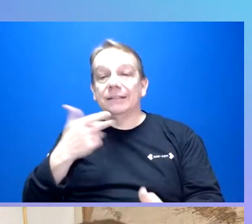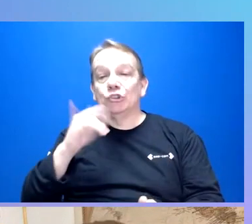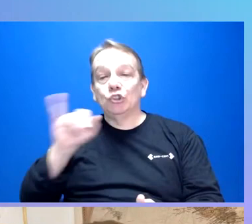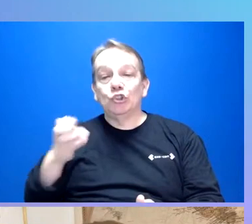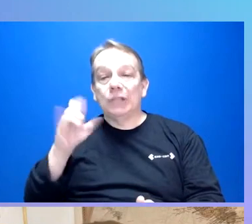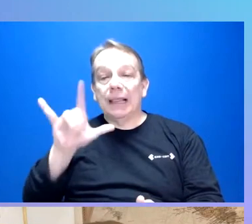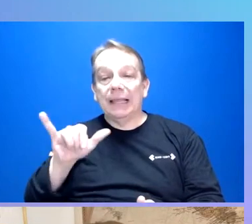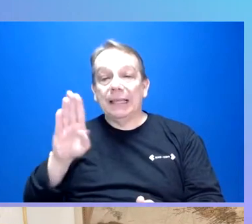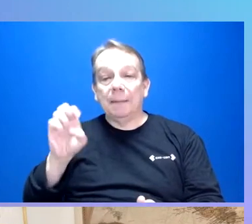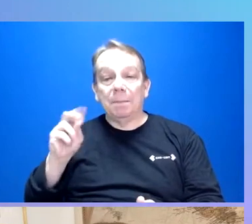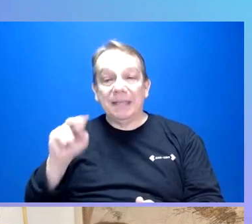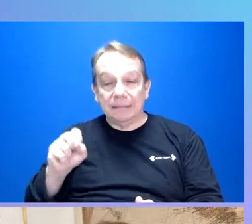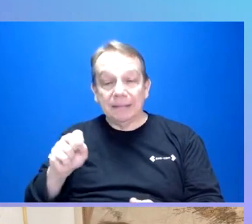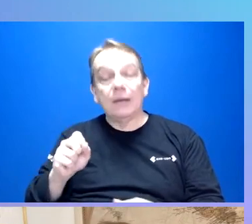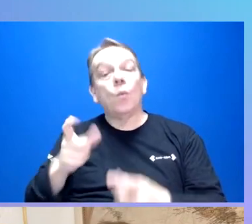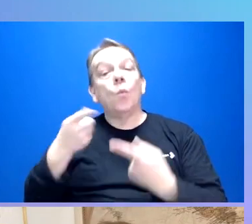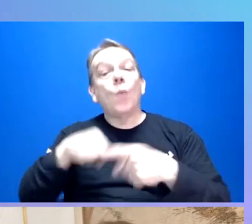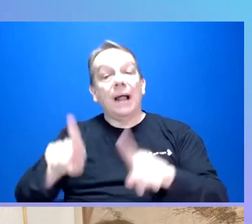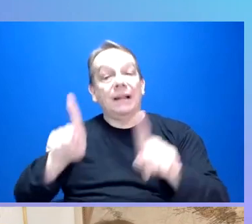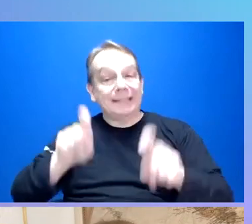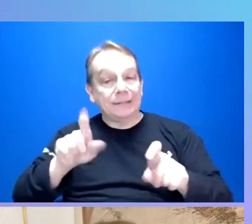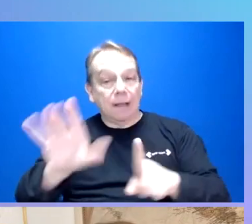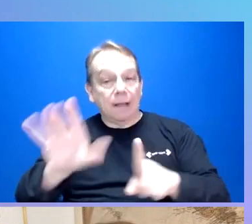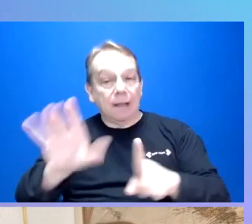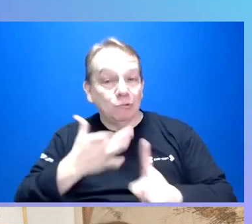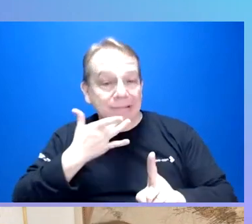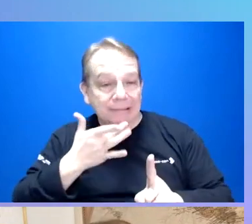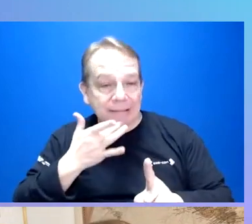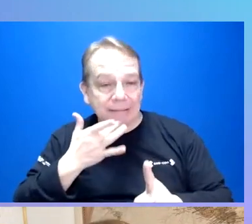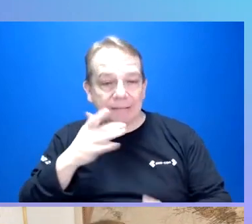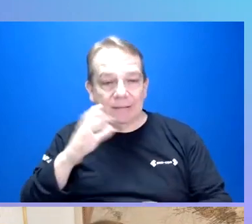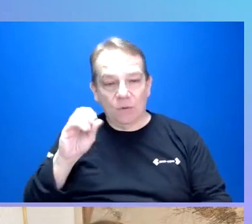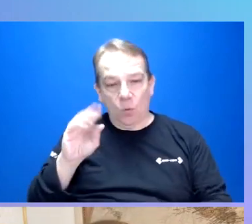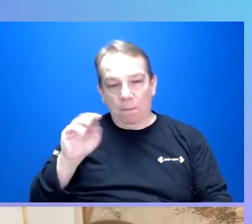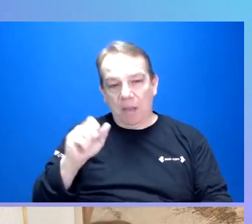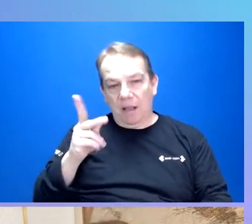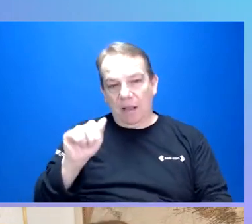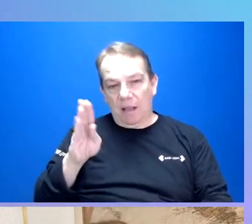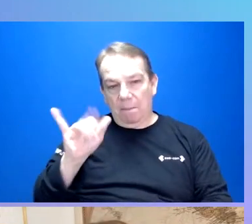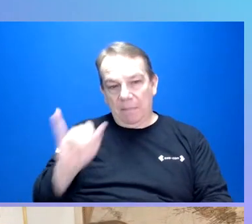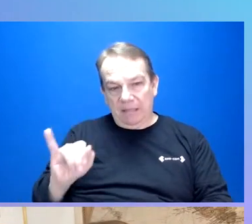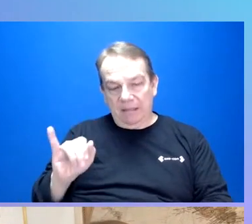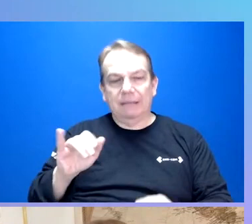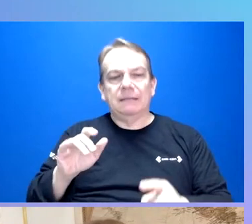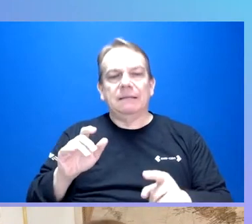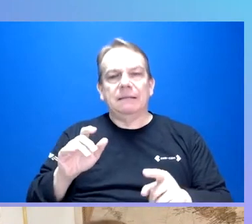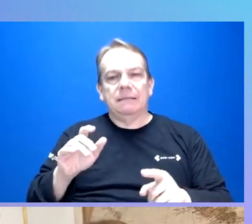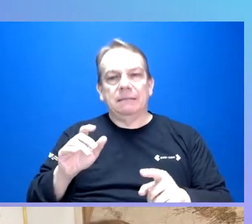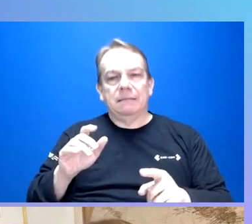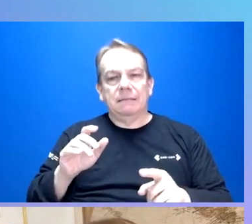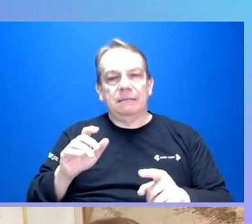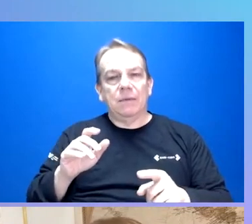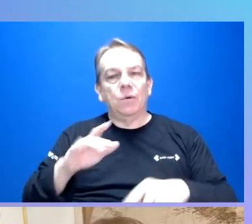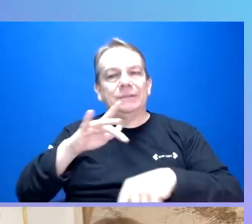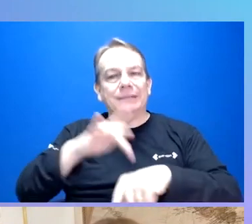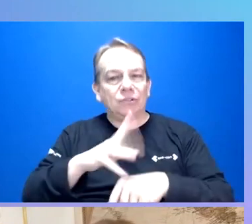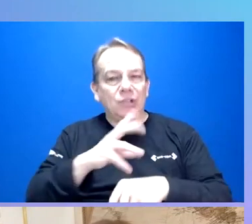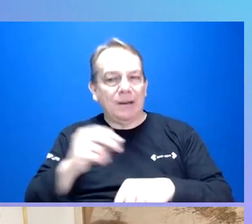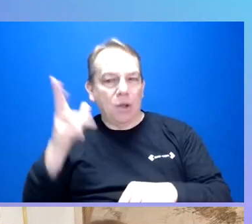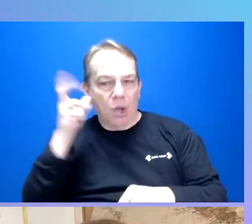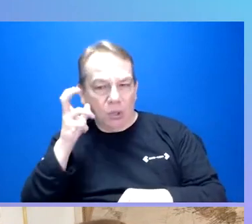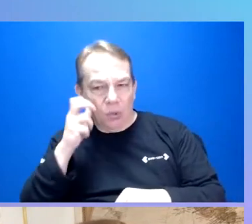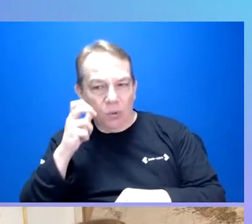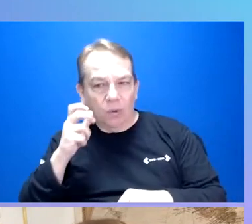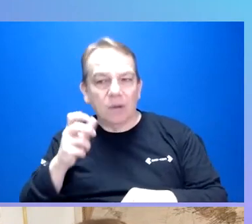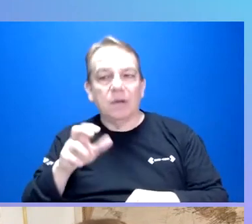your cultural taste as well. We had an omakase interface that subverted taste expectations with touch and audio. We